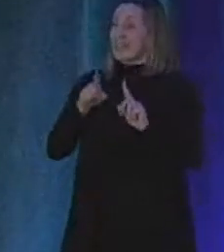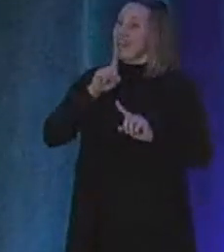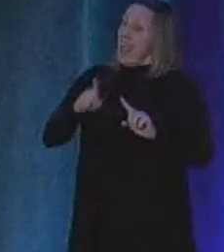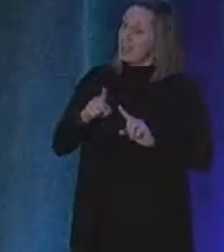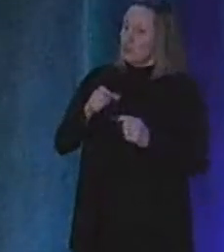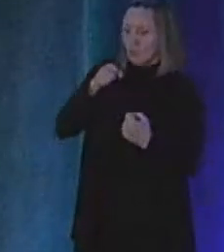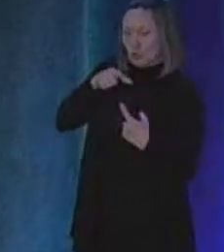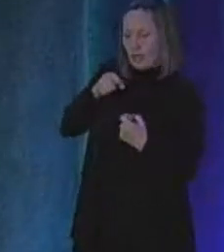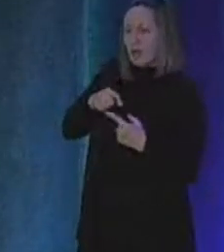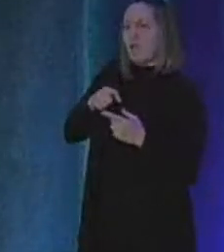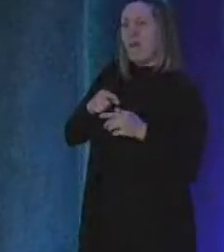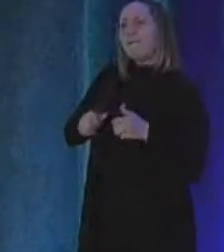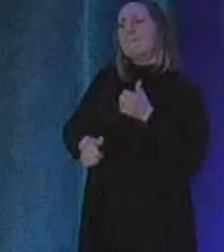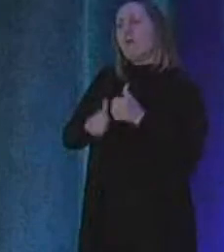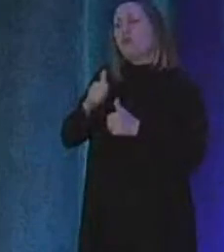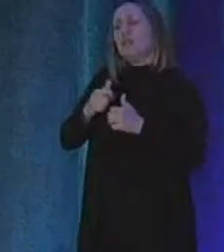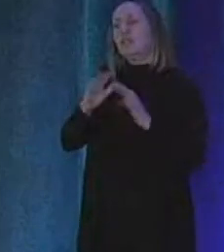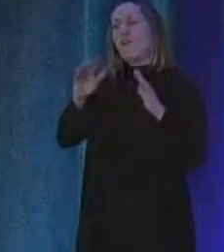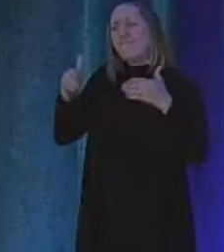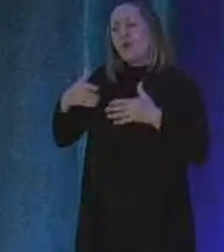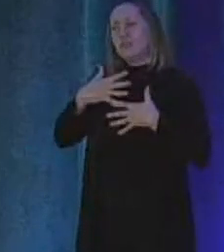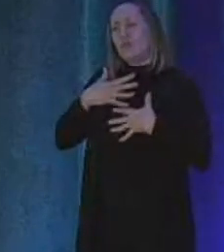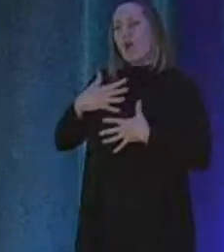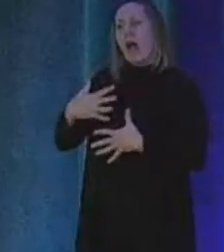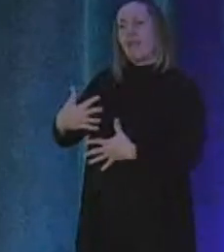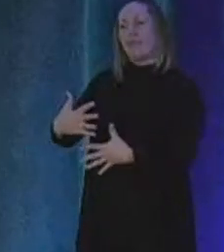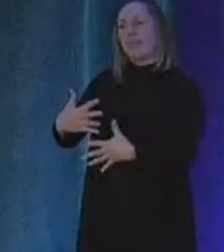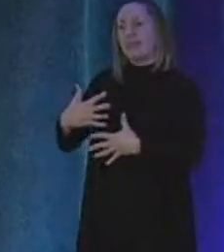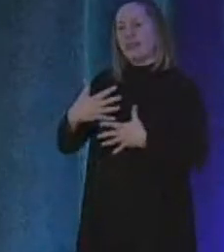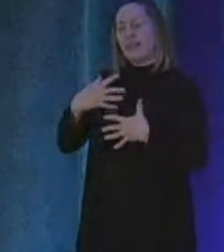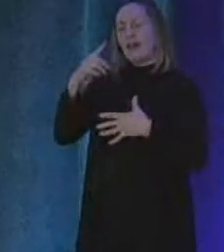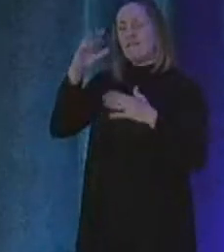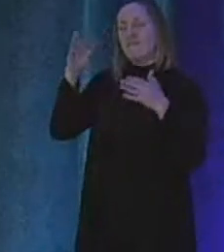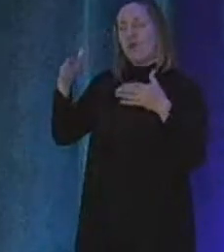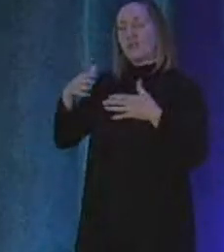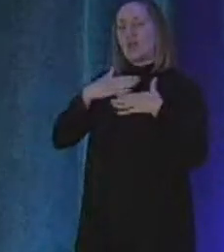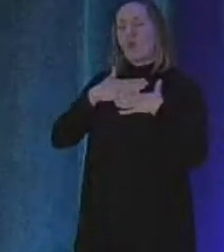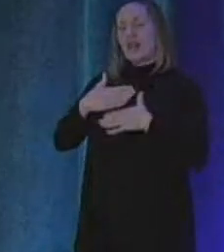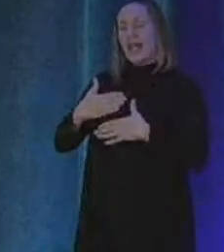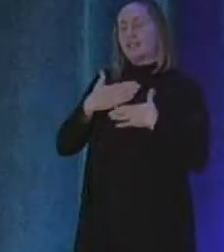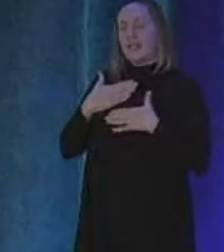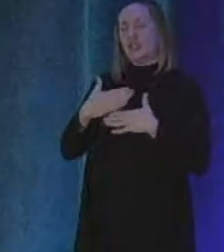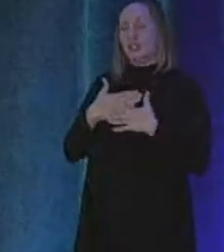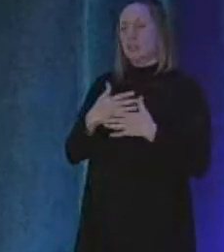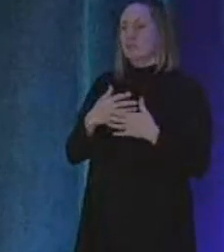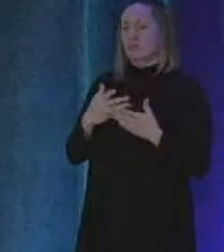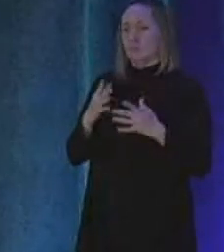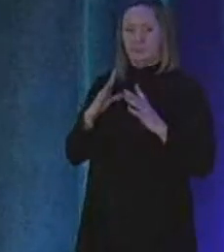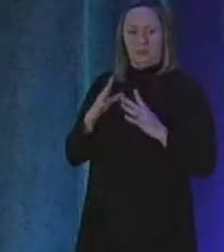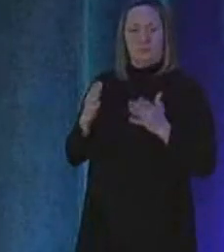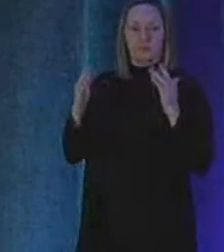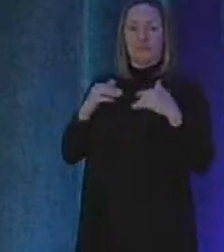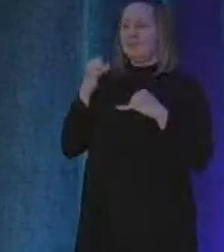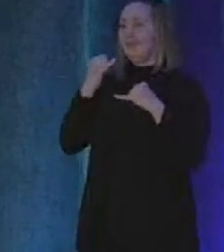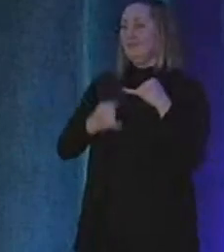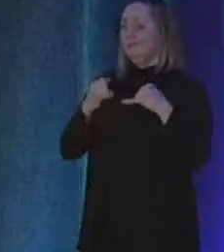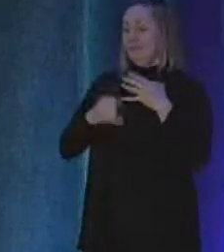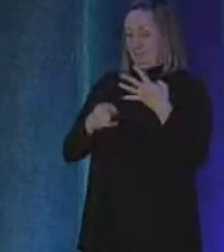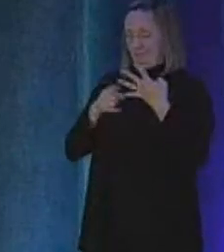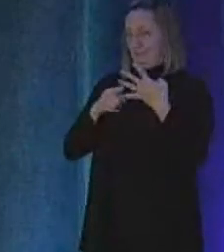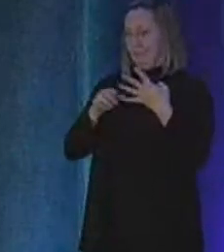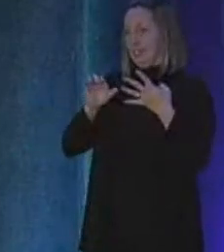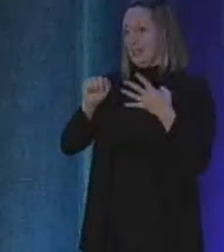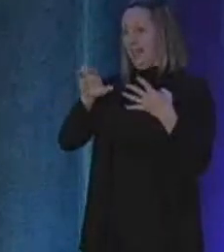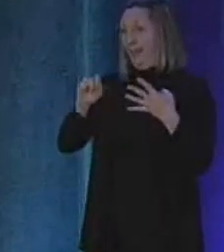focused breath on relaxation will get you there. And then the last piece of this puzzle is to